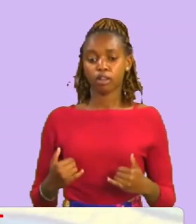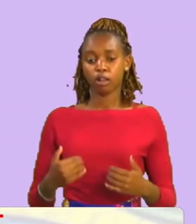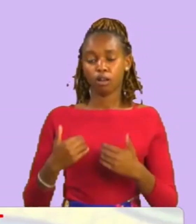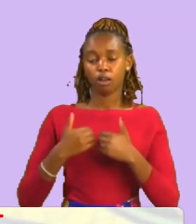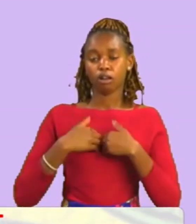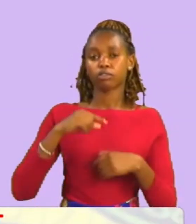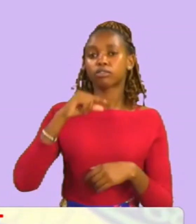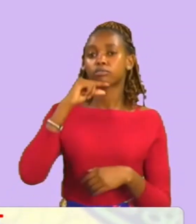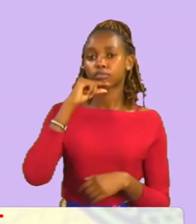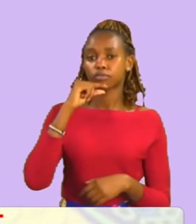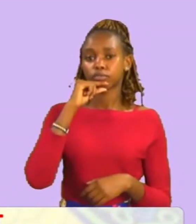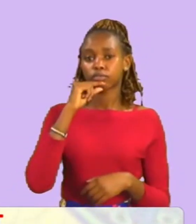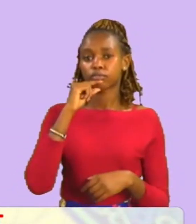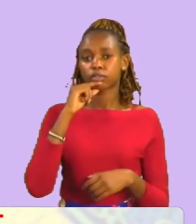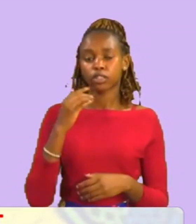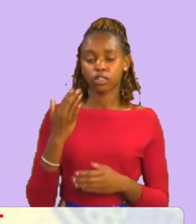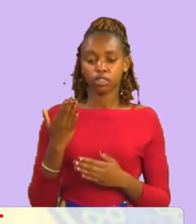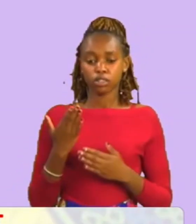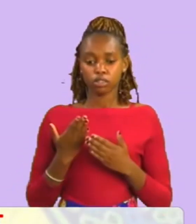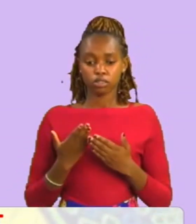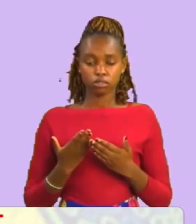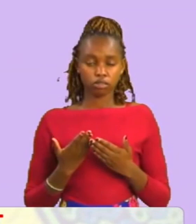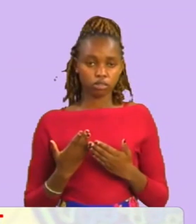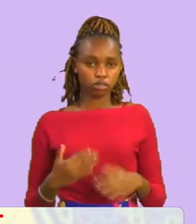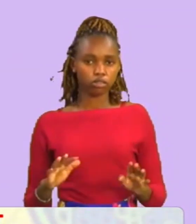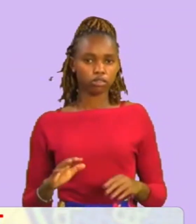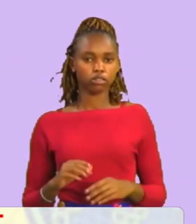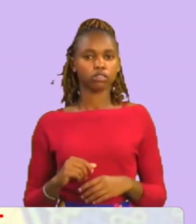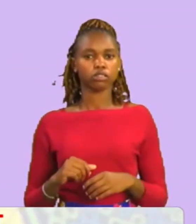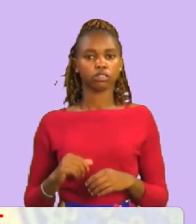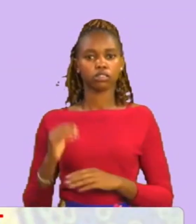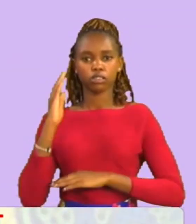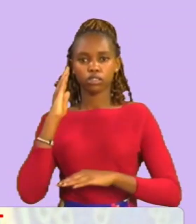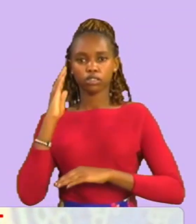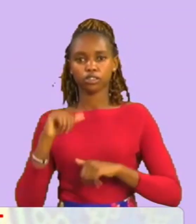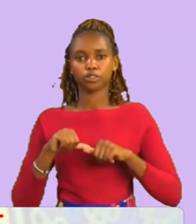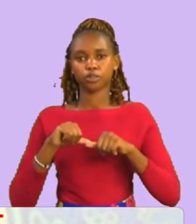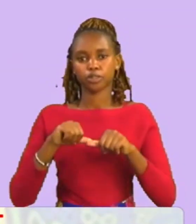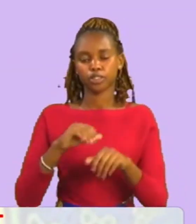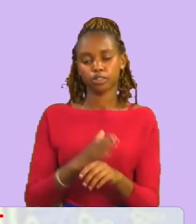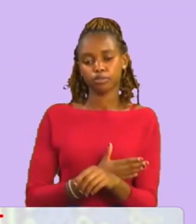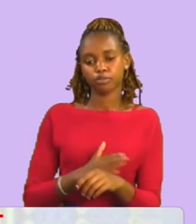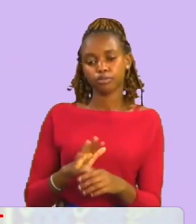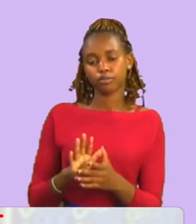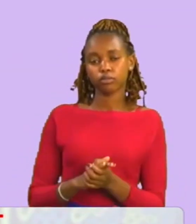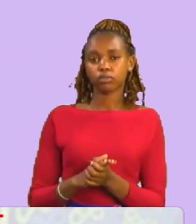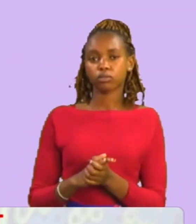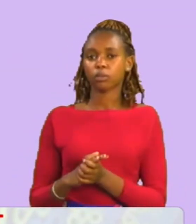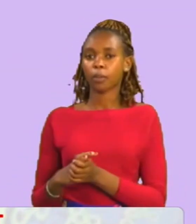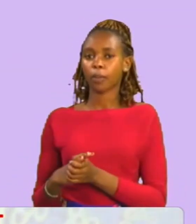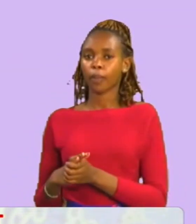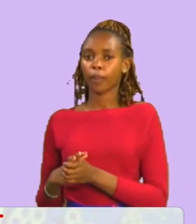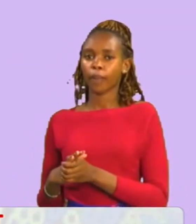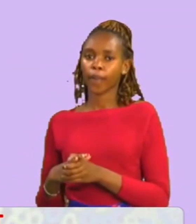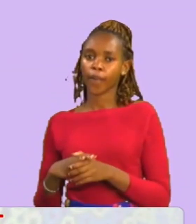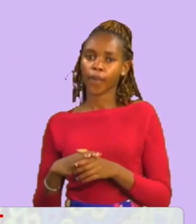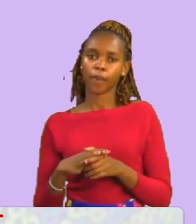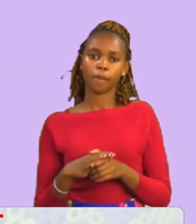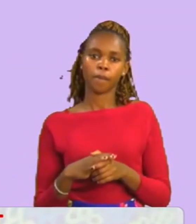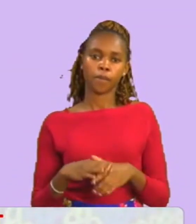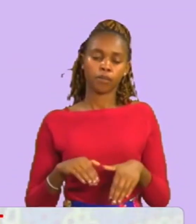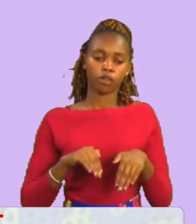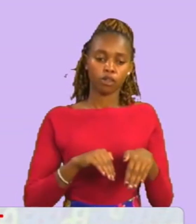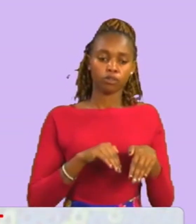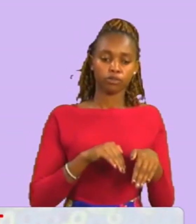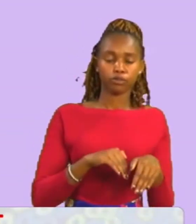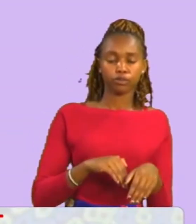sisi. Sijui tuachie DJ, entertain our director. Lazima so always remember to catch up with our content pale kwa social media. Follow us pale